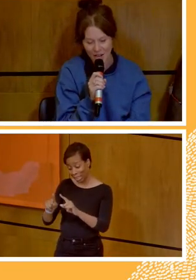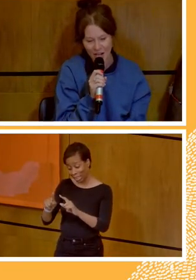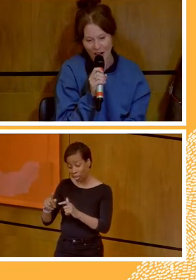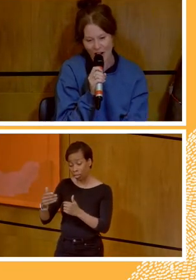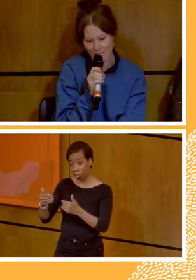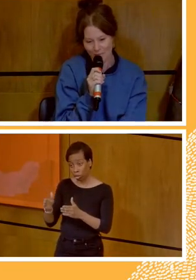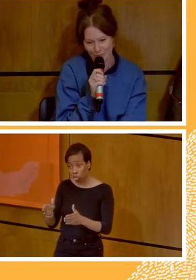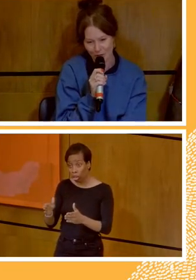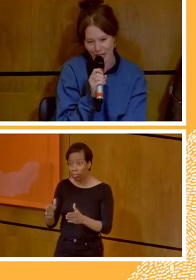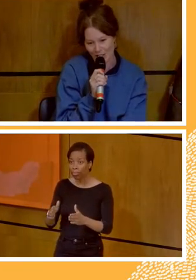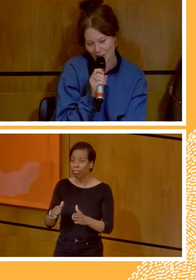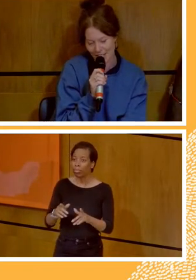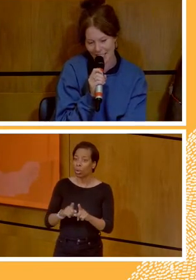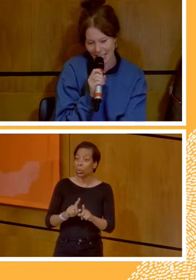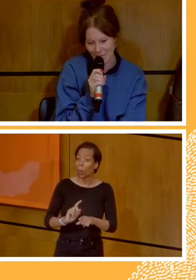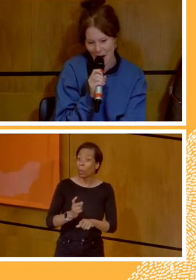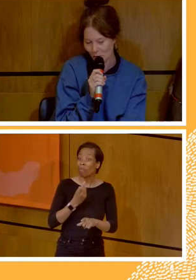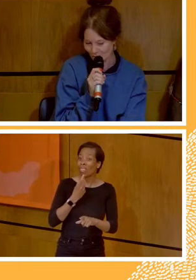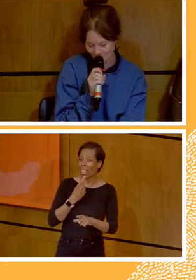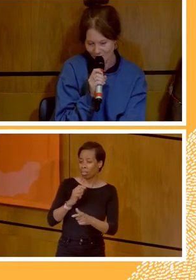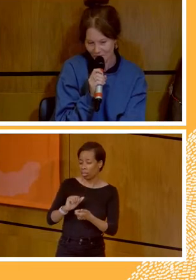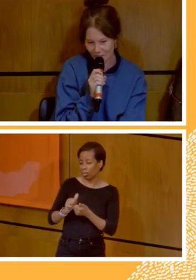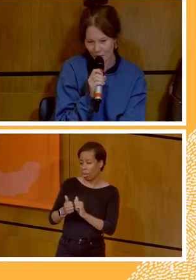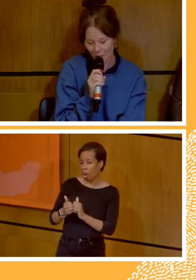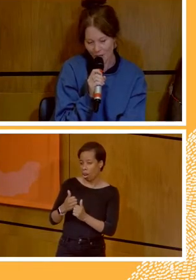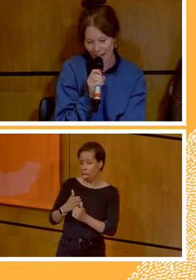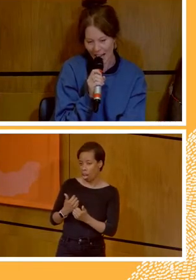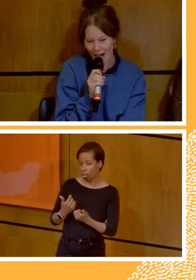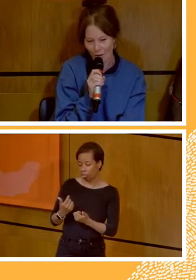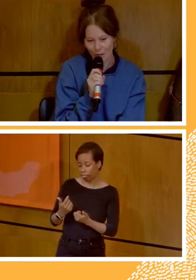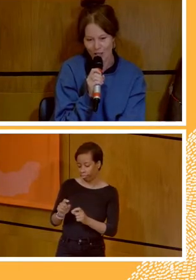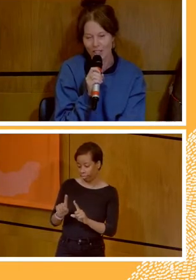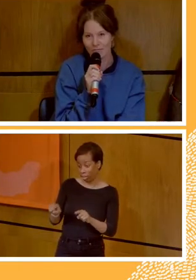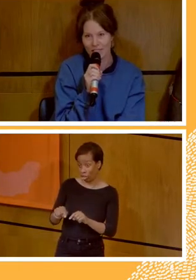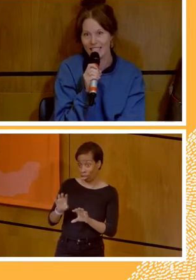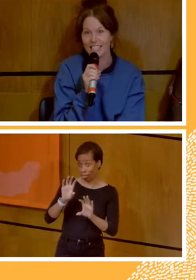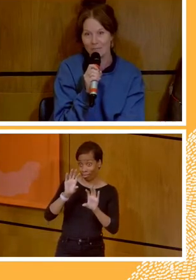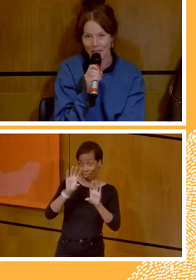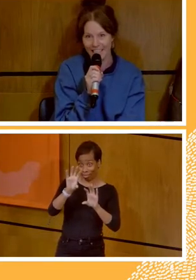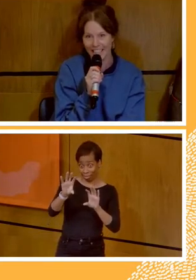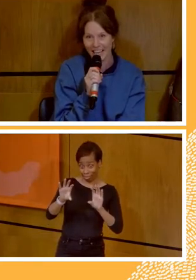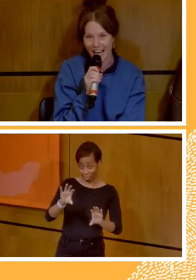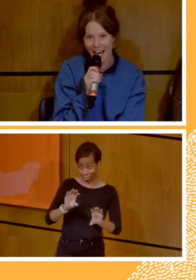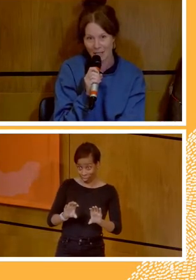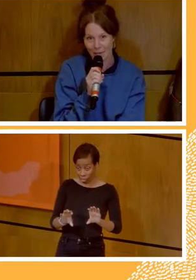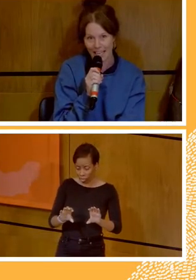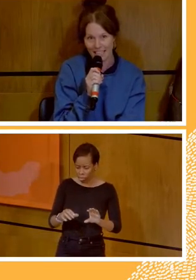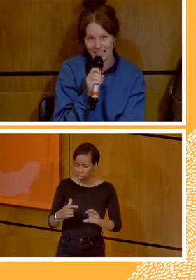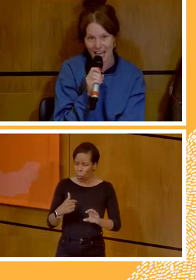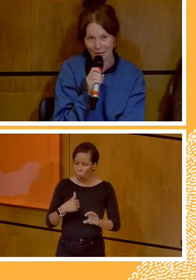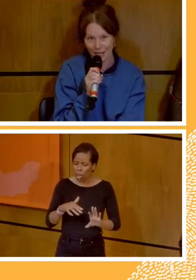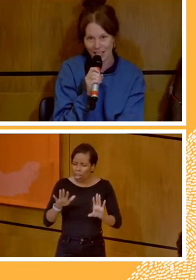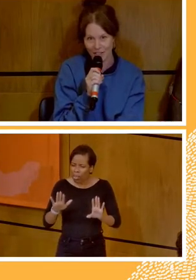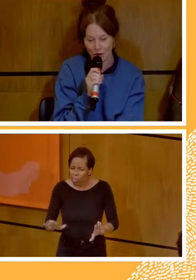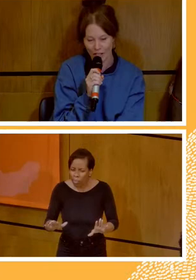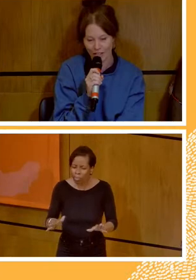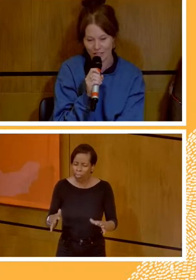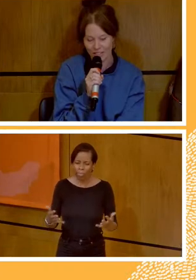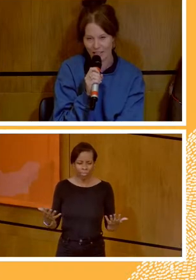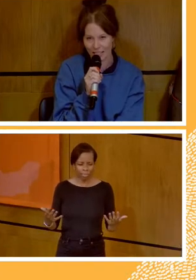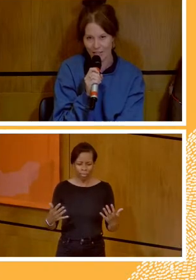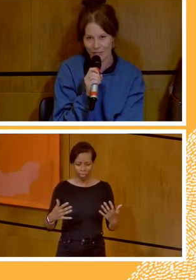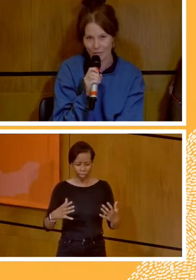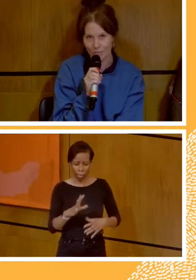here. Just thinking about how do we look really deeply at a place? How do we try